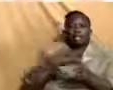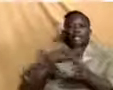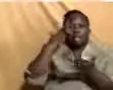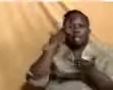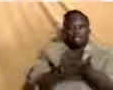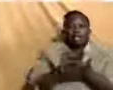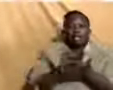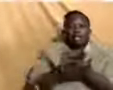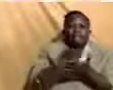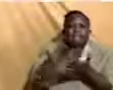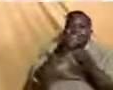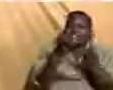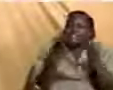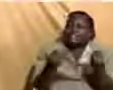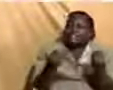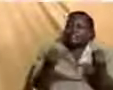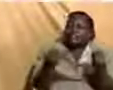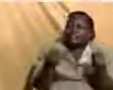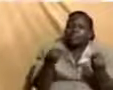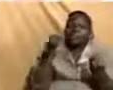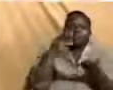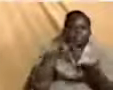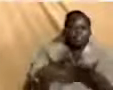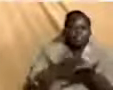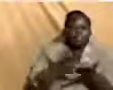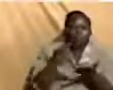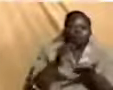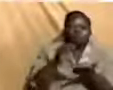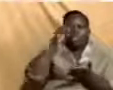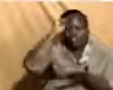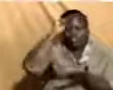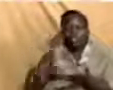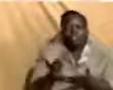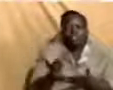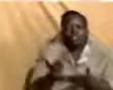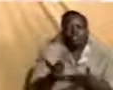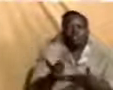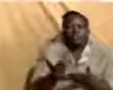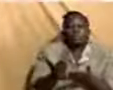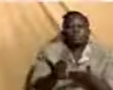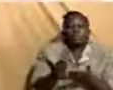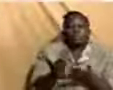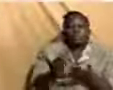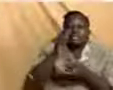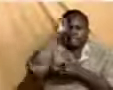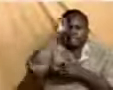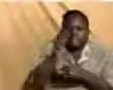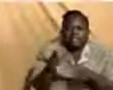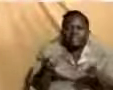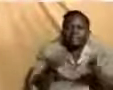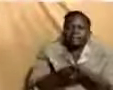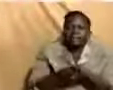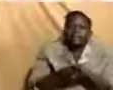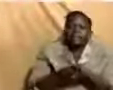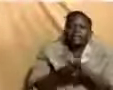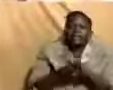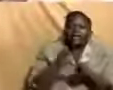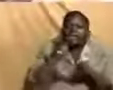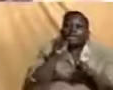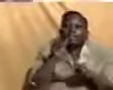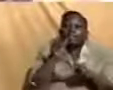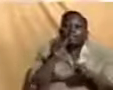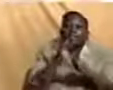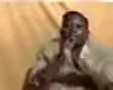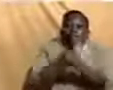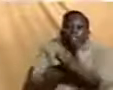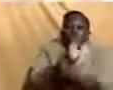that was a simple case of judicial overreach. Judges could be accused of basically protecting